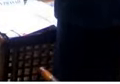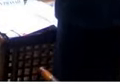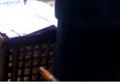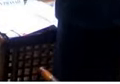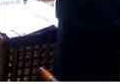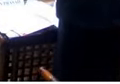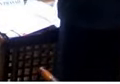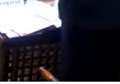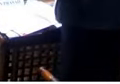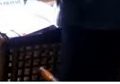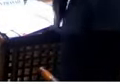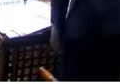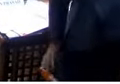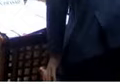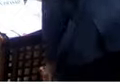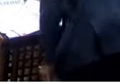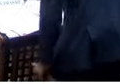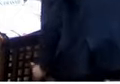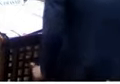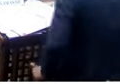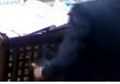Honourable members, please be seated.